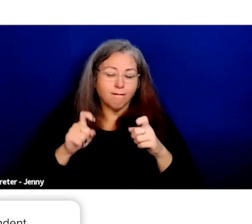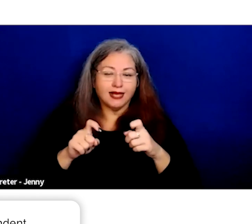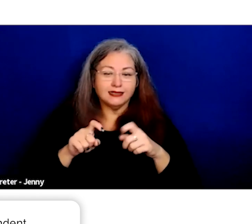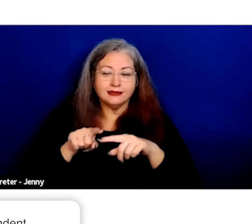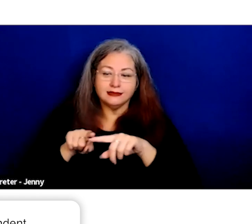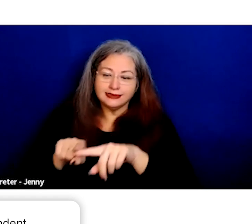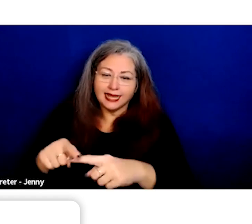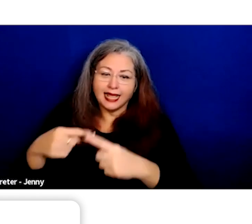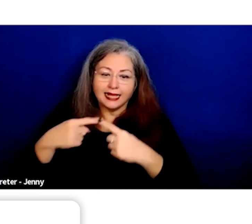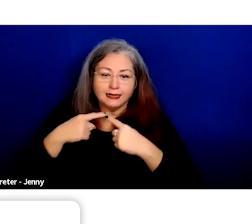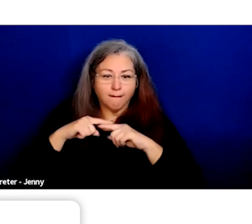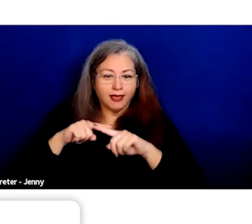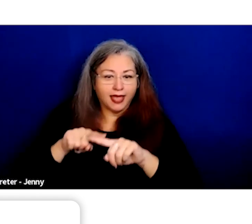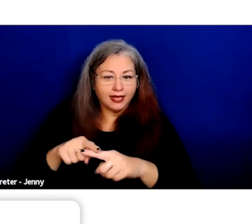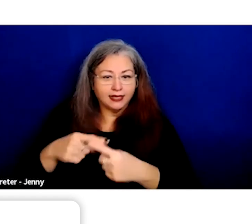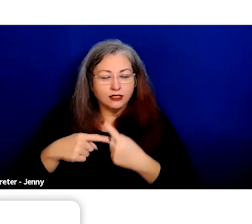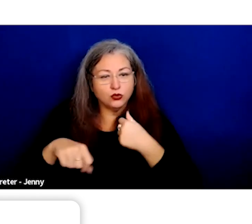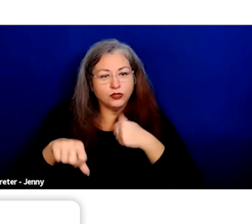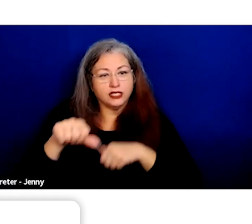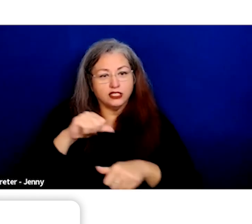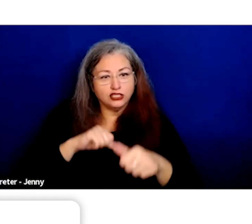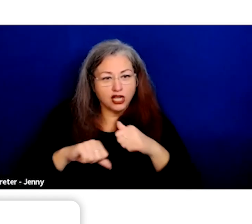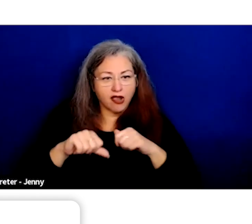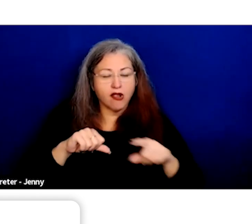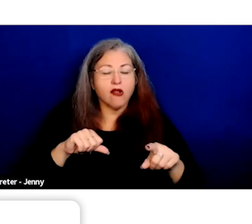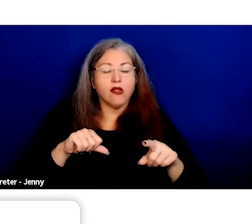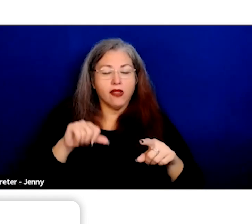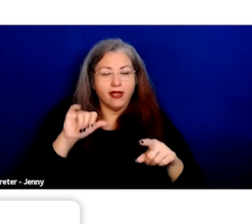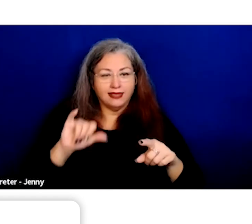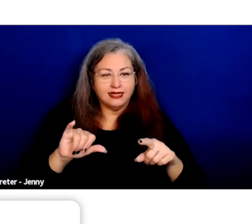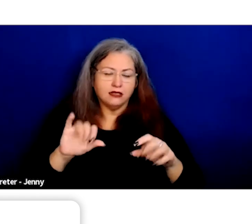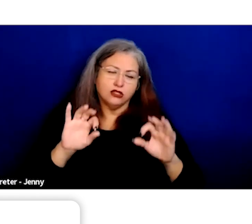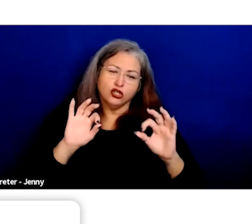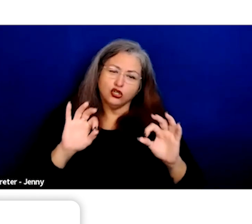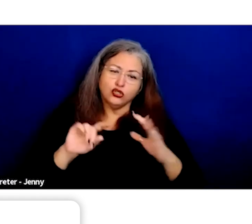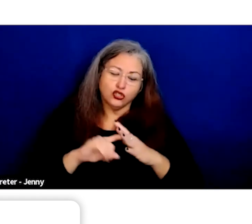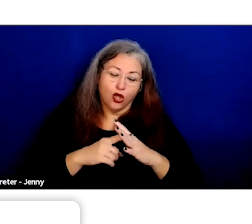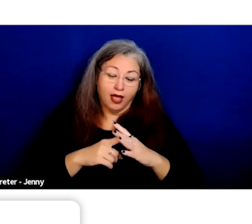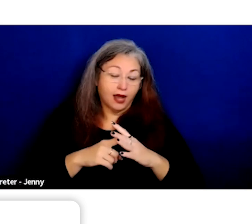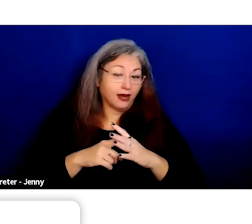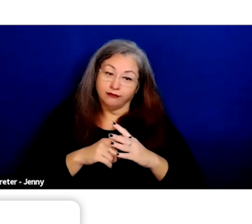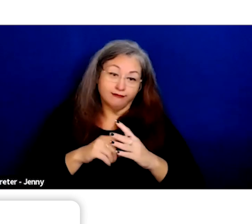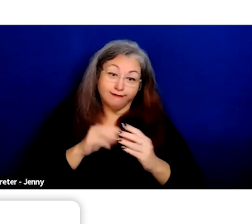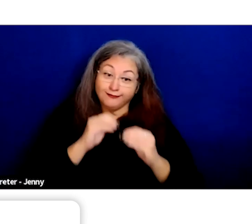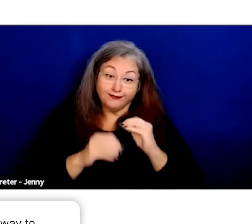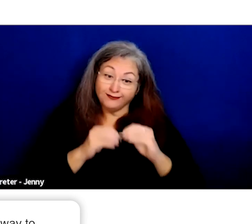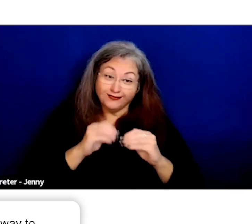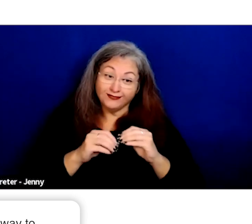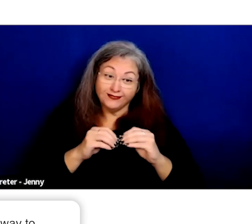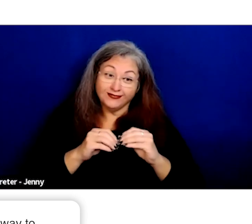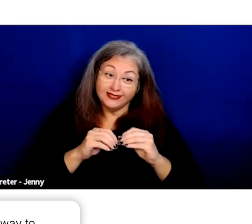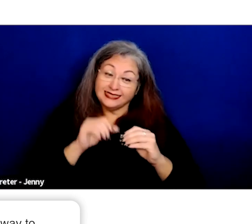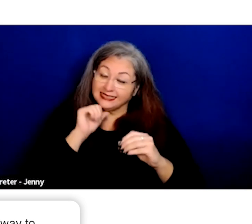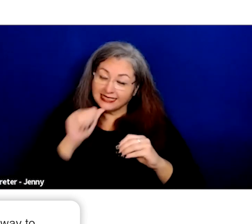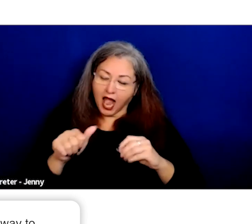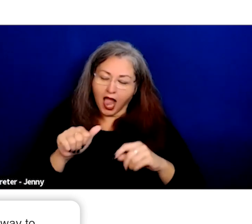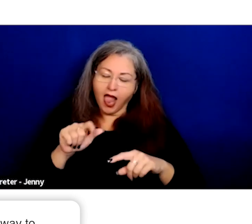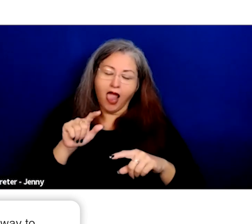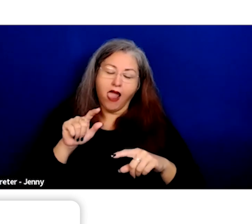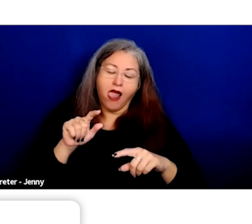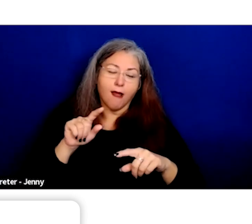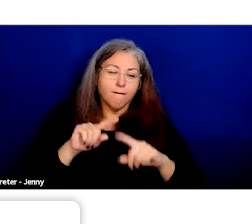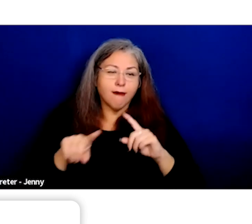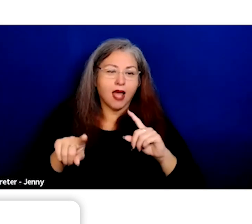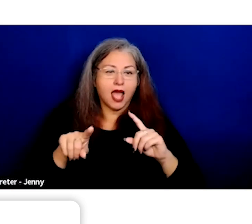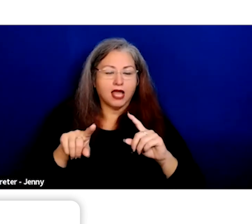interdependent community is a way to start. It's not prescriptive, but it's certainly a way to